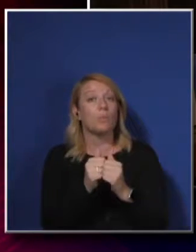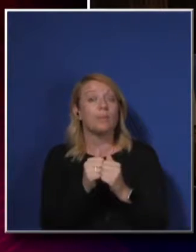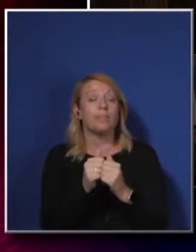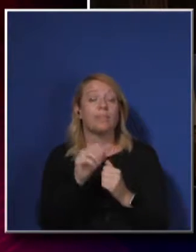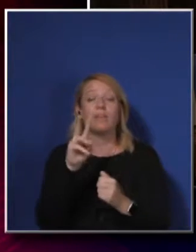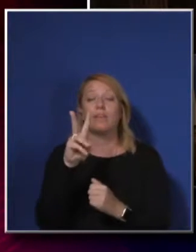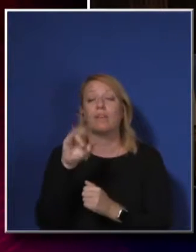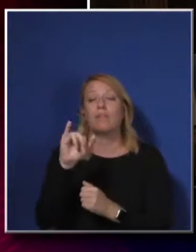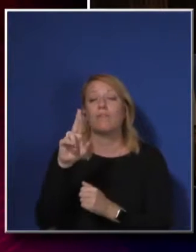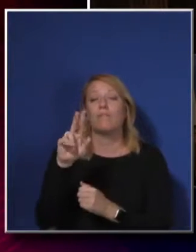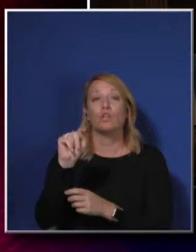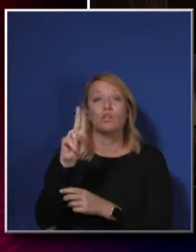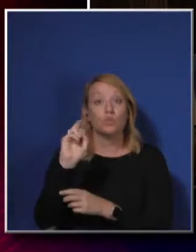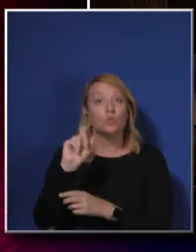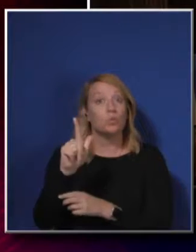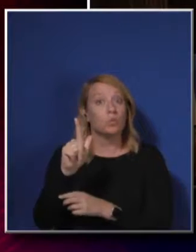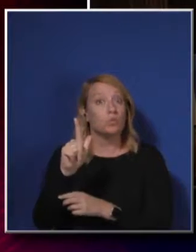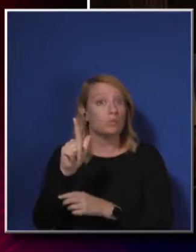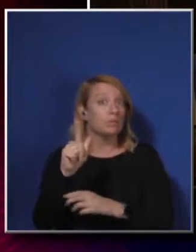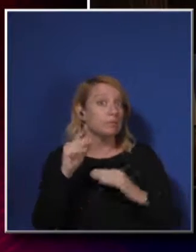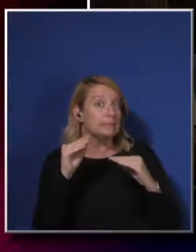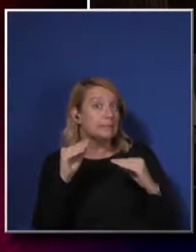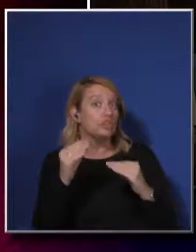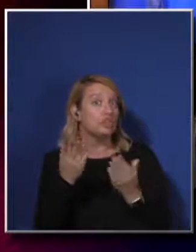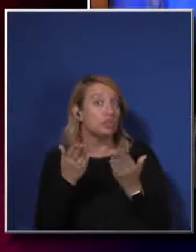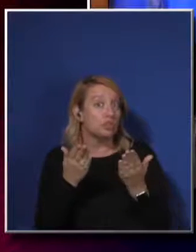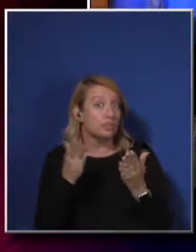going? Yes, we can do that.